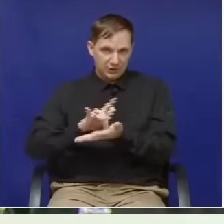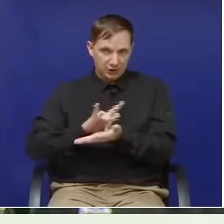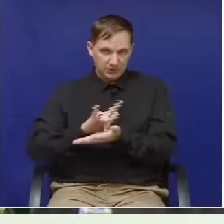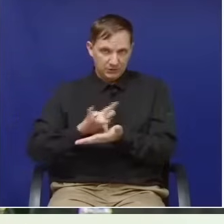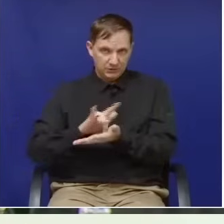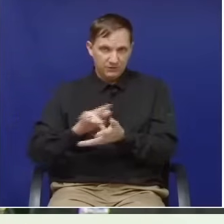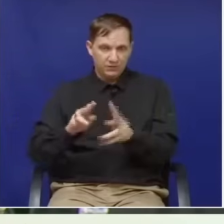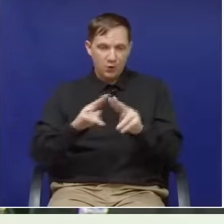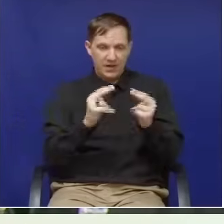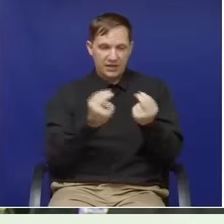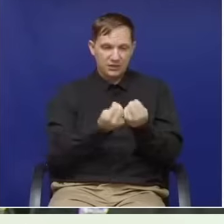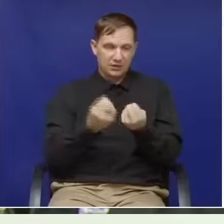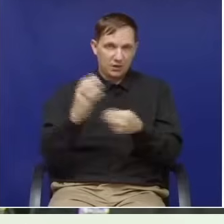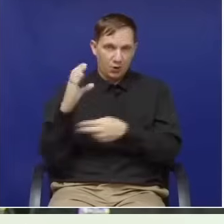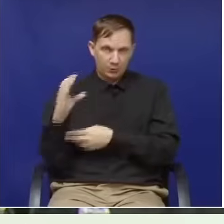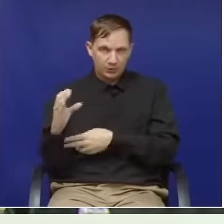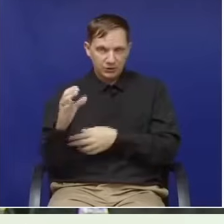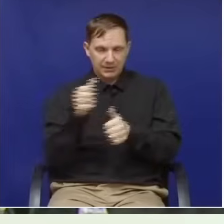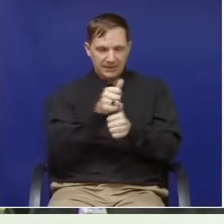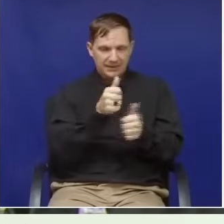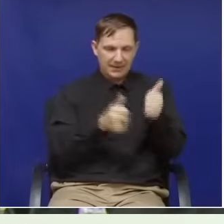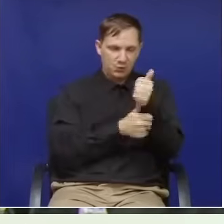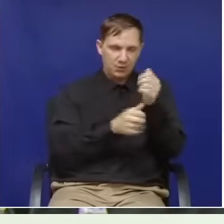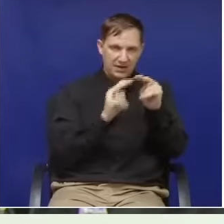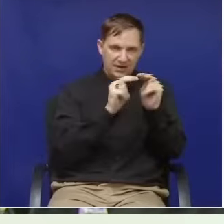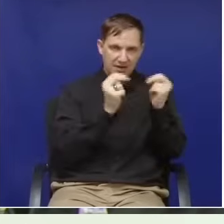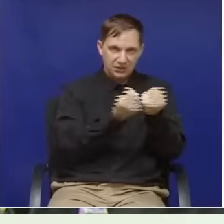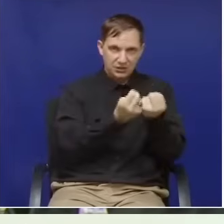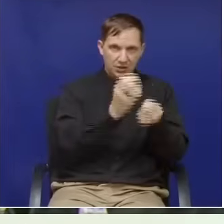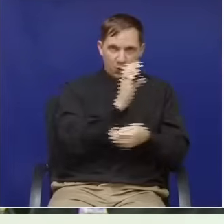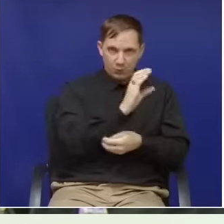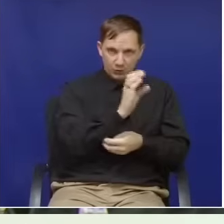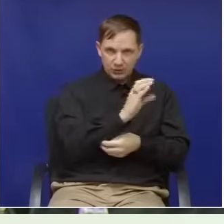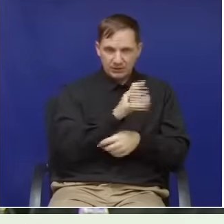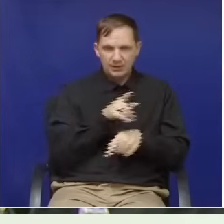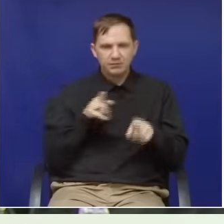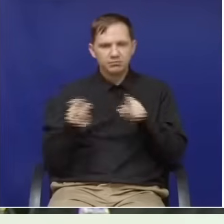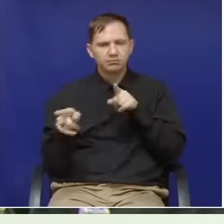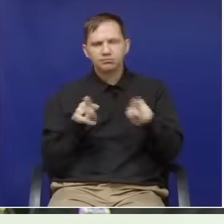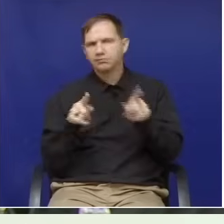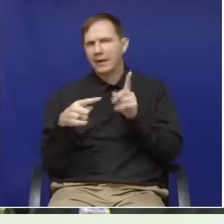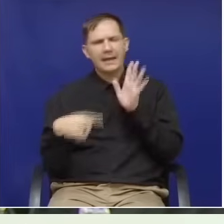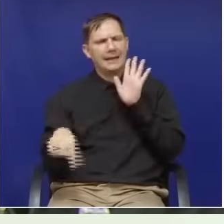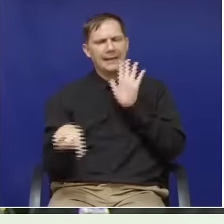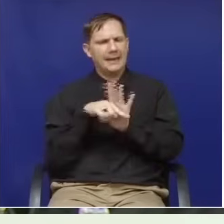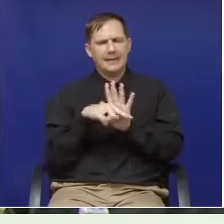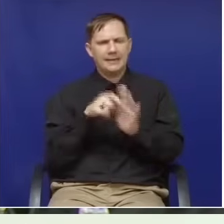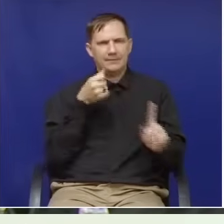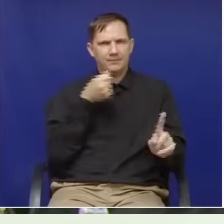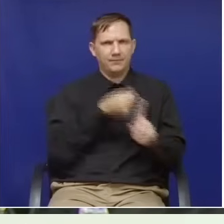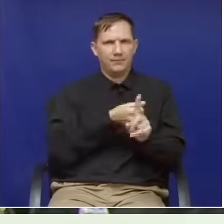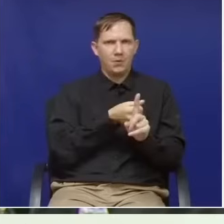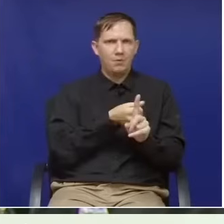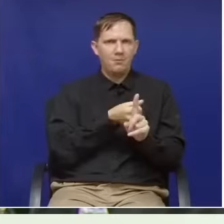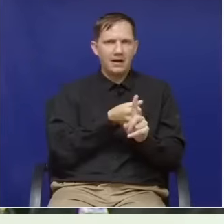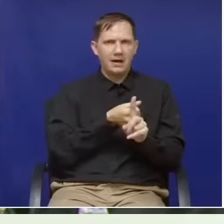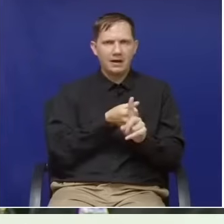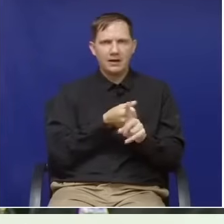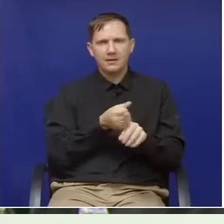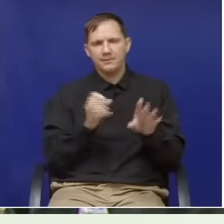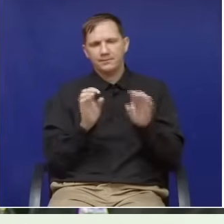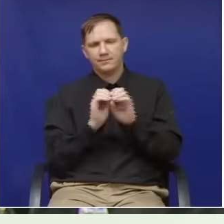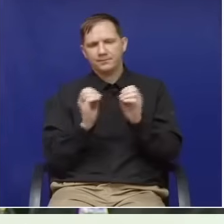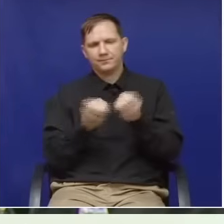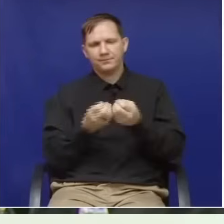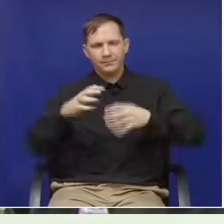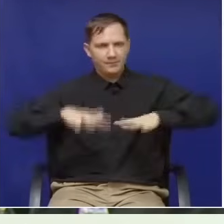National Commissioner and Deputy National Commissioner has not had a negative impact on organizational